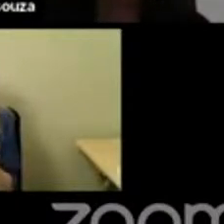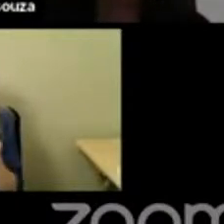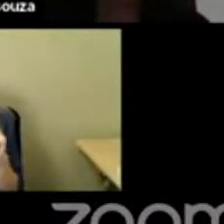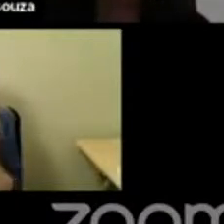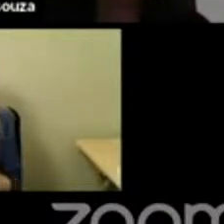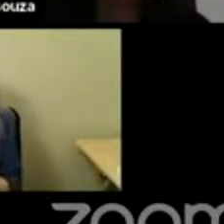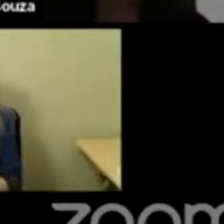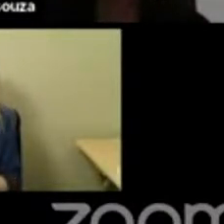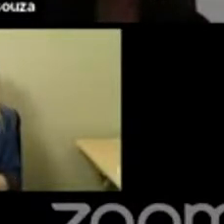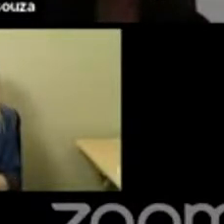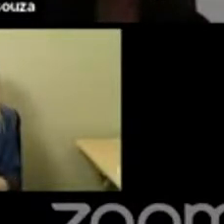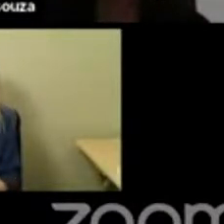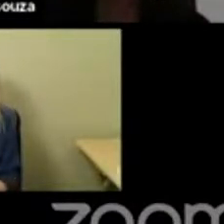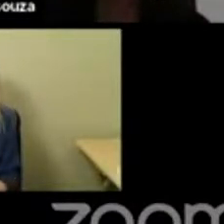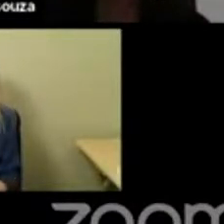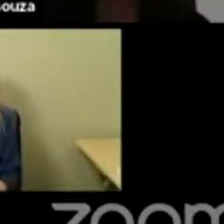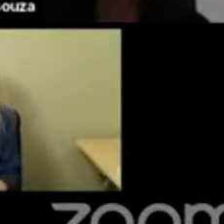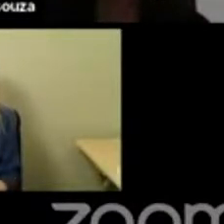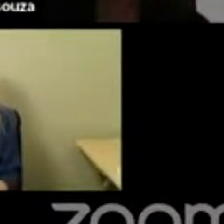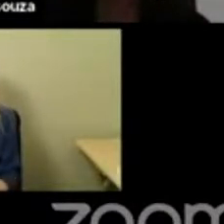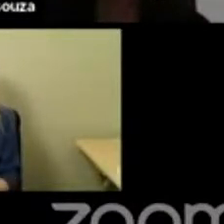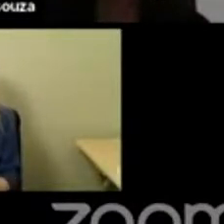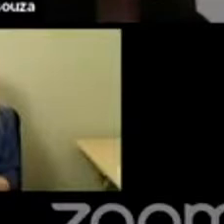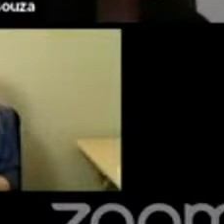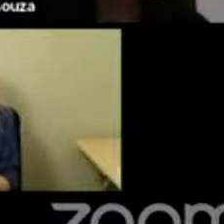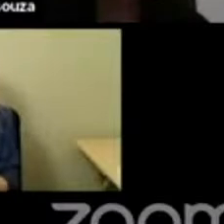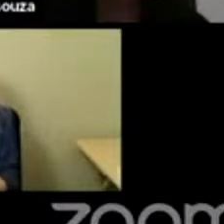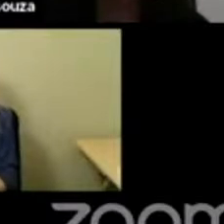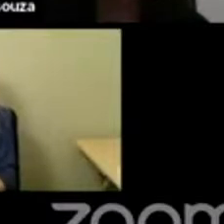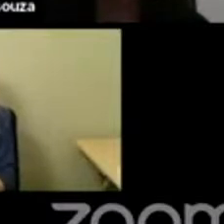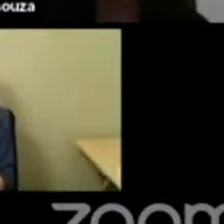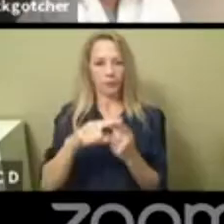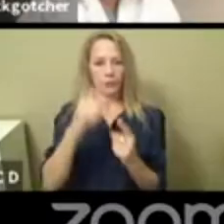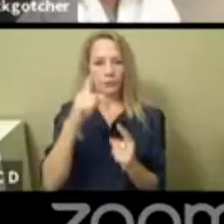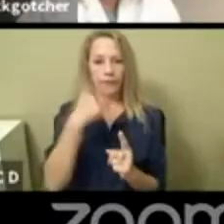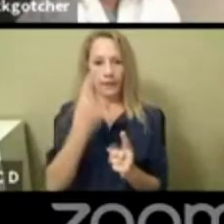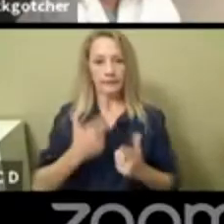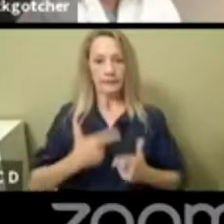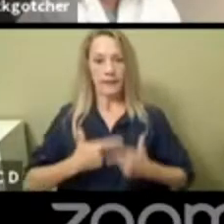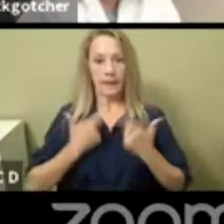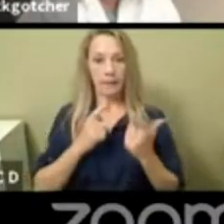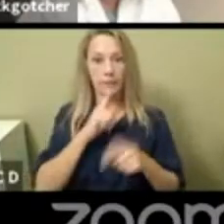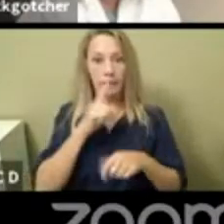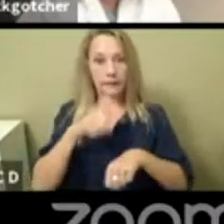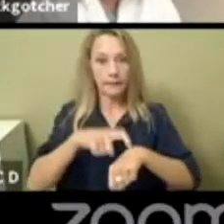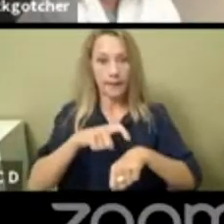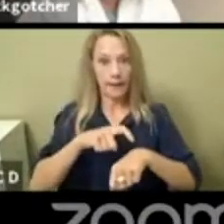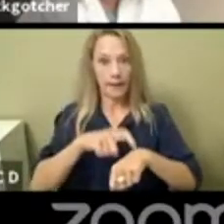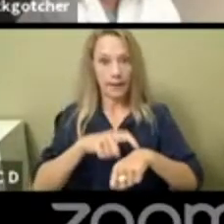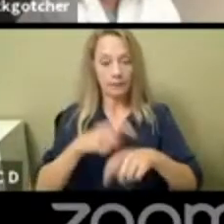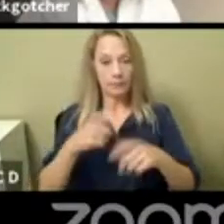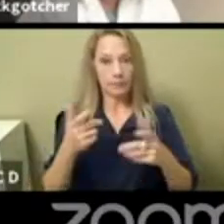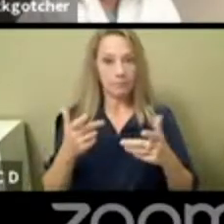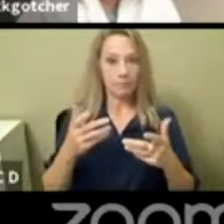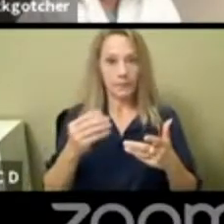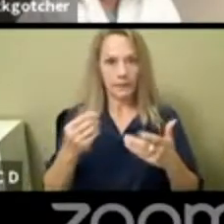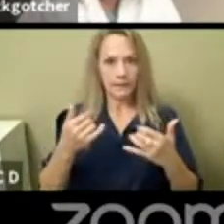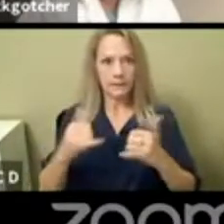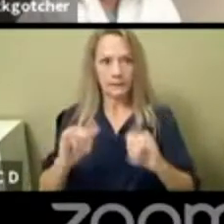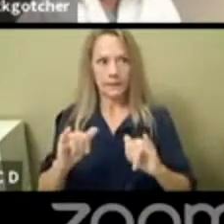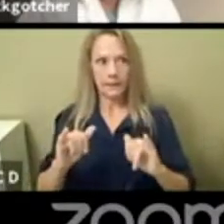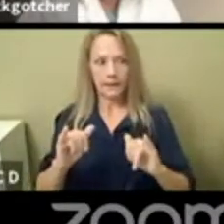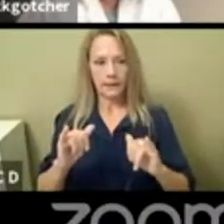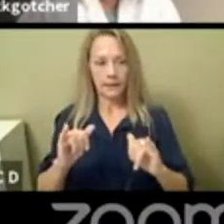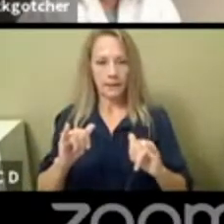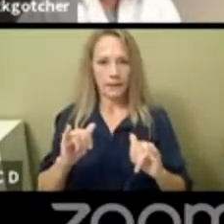meet face to face, so to speak, in real time, not being able to, think things